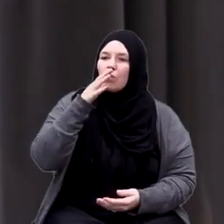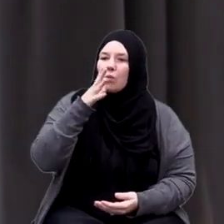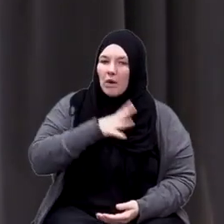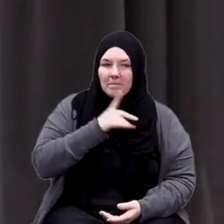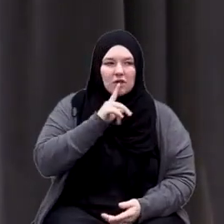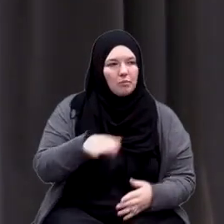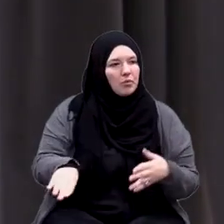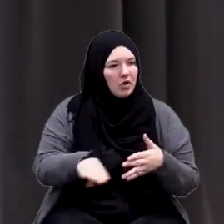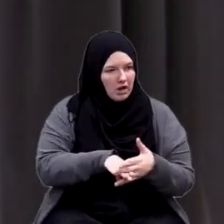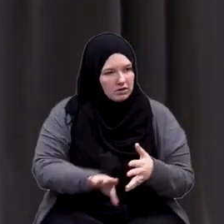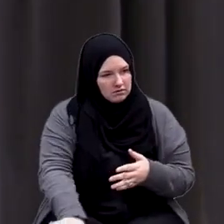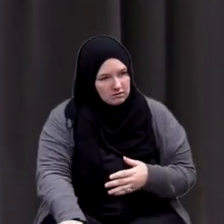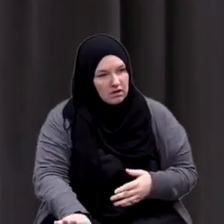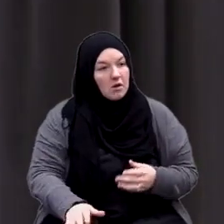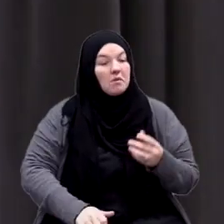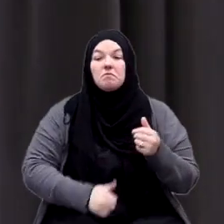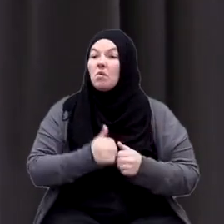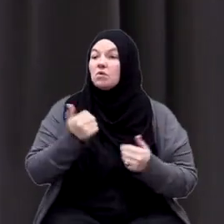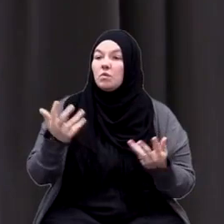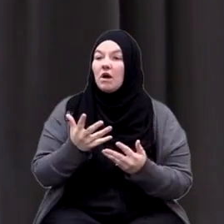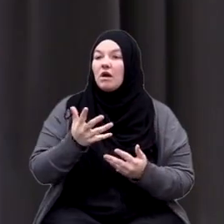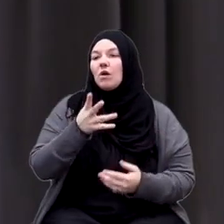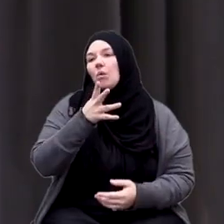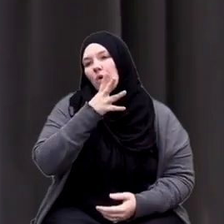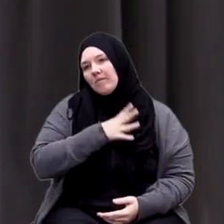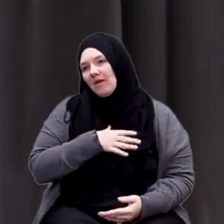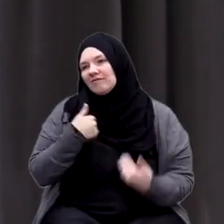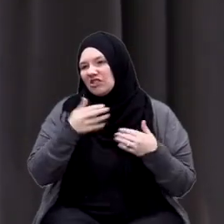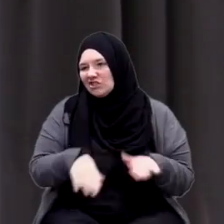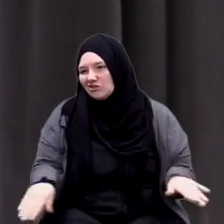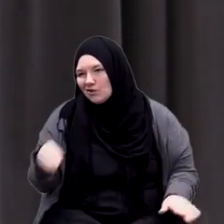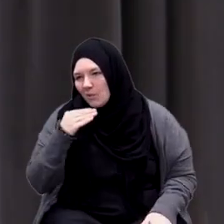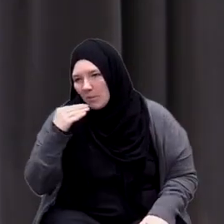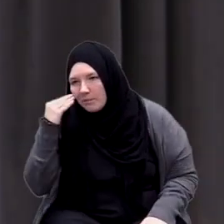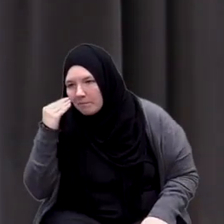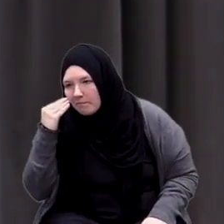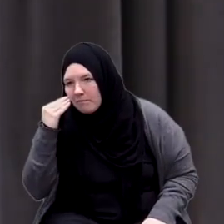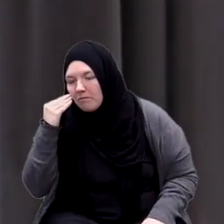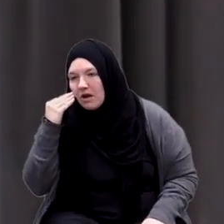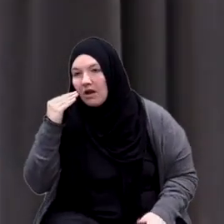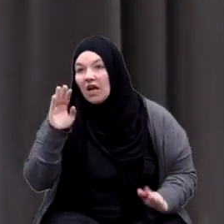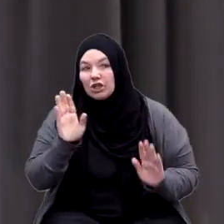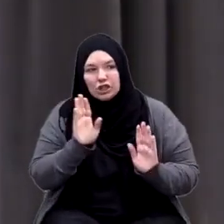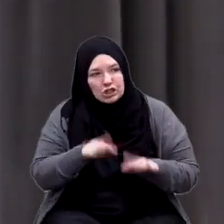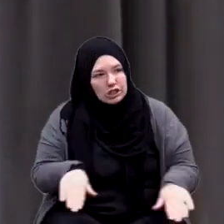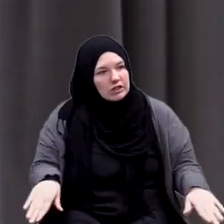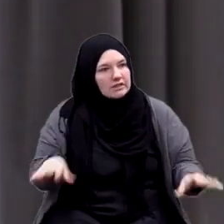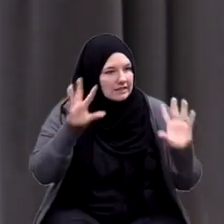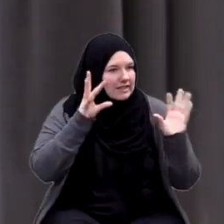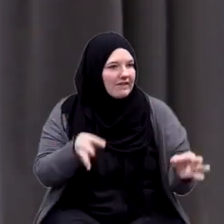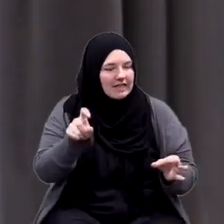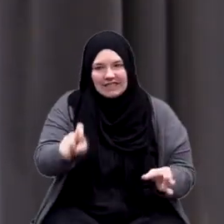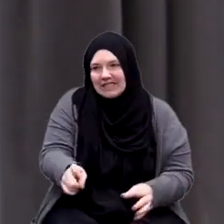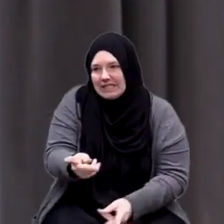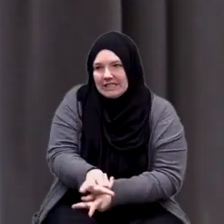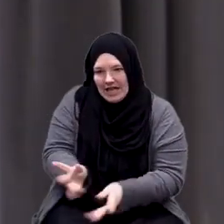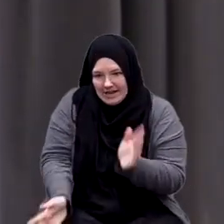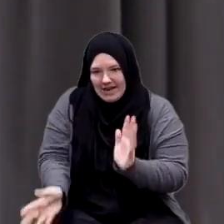the norm is most women will have children. And children definitely need someone to take care of